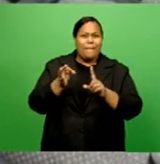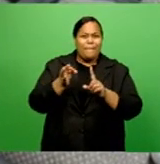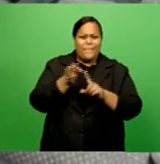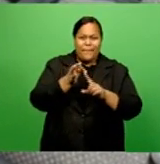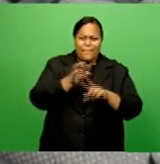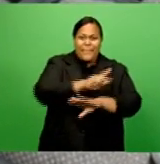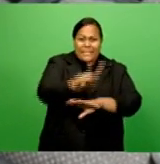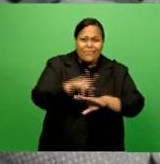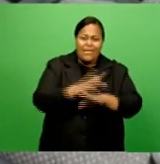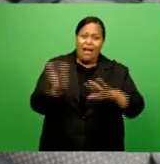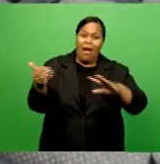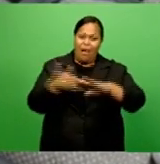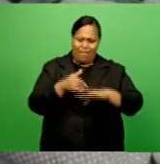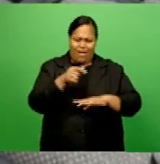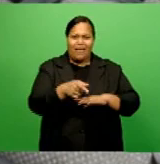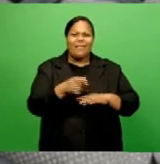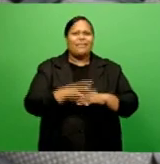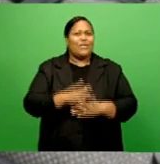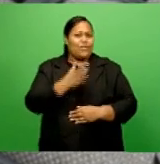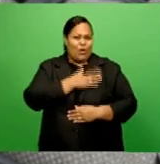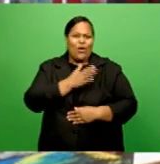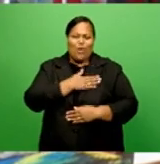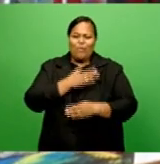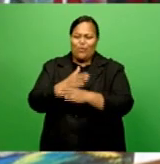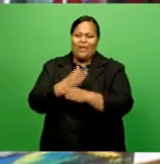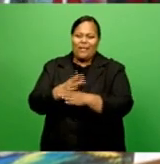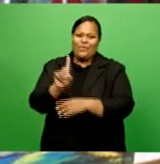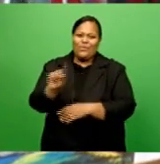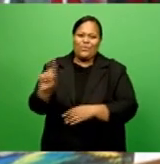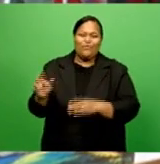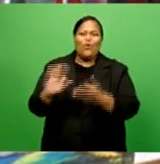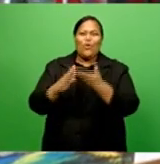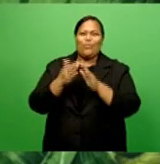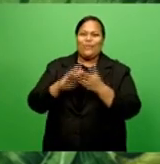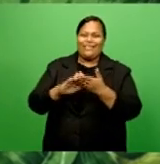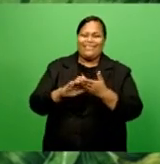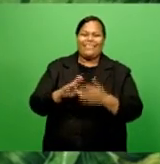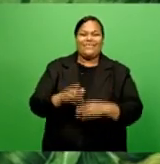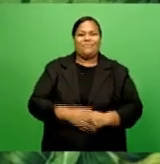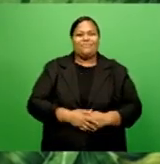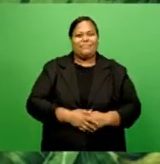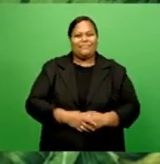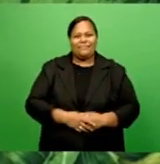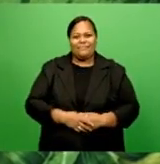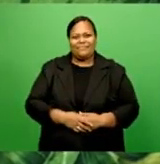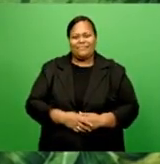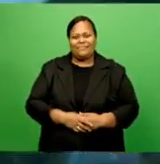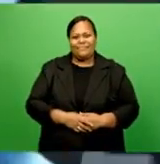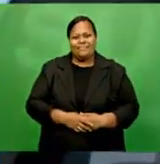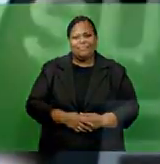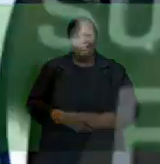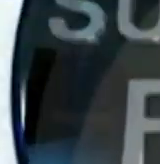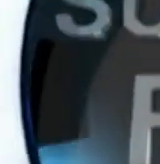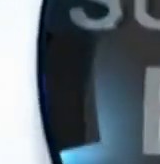part in charities to help out communities in need. Apinisong Gradovo, FBC News.